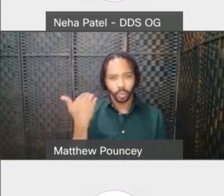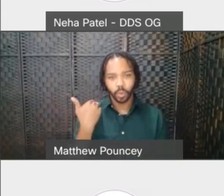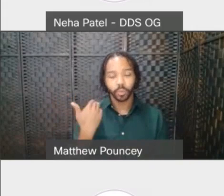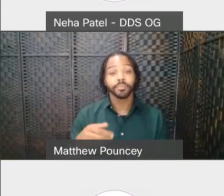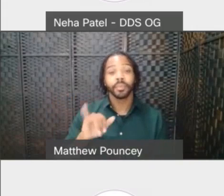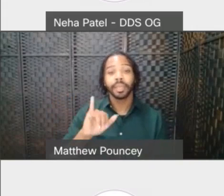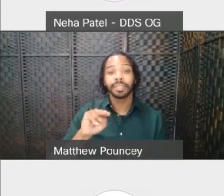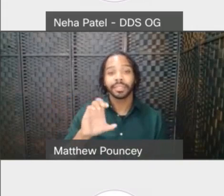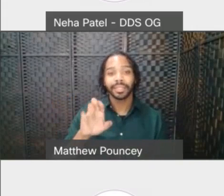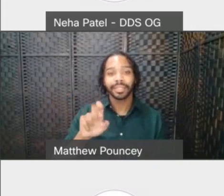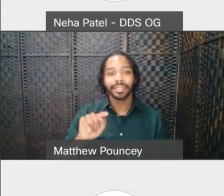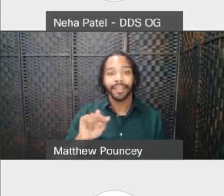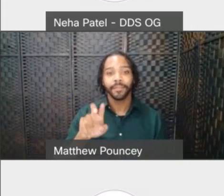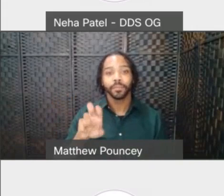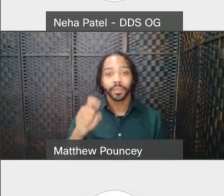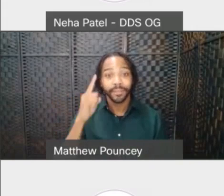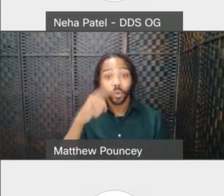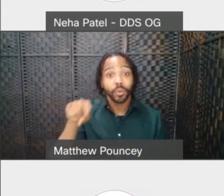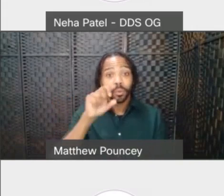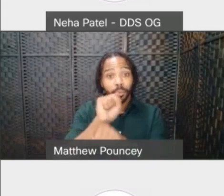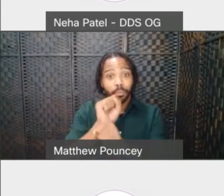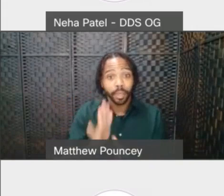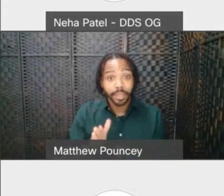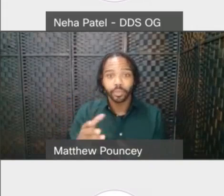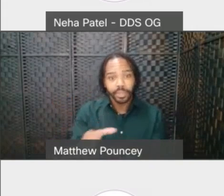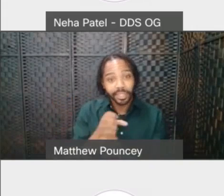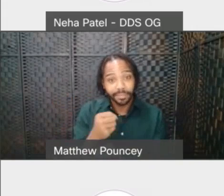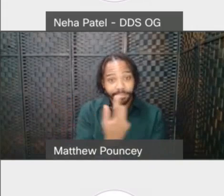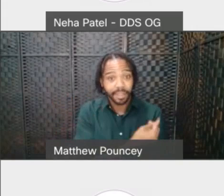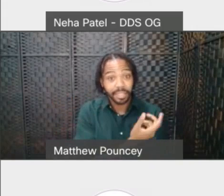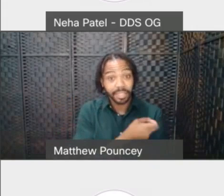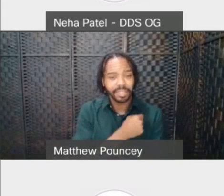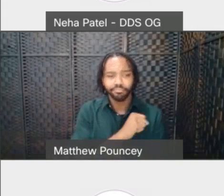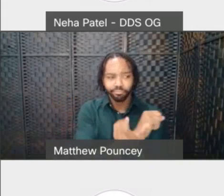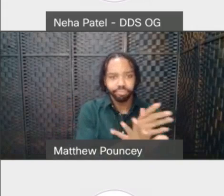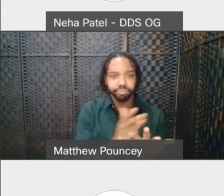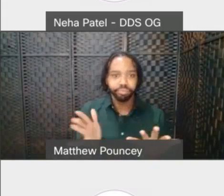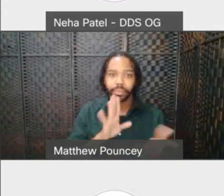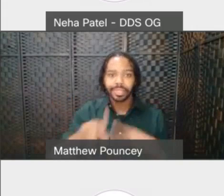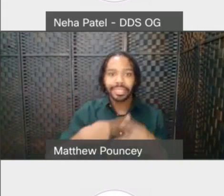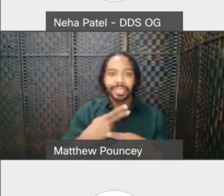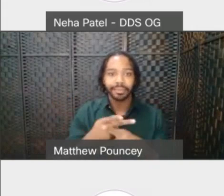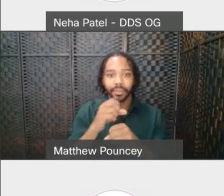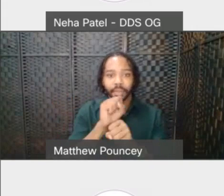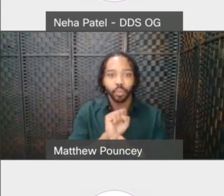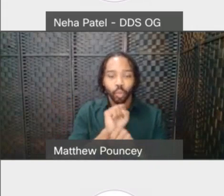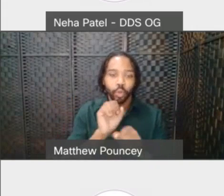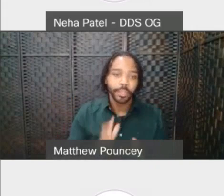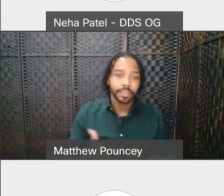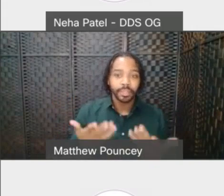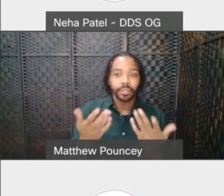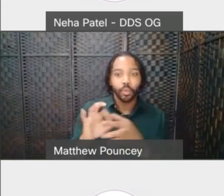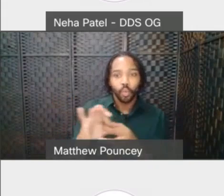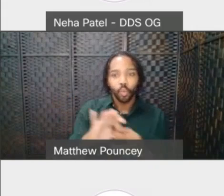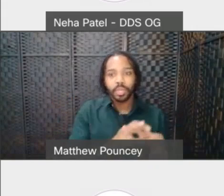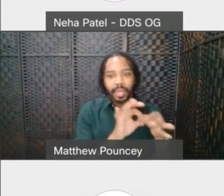incentives for employees to get vaccinated, and that went across several different employee types, and so we've had to coordinate across a number of